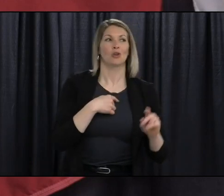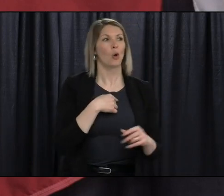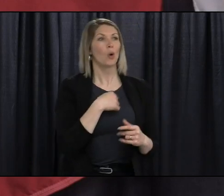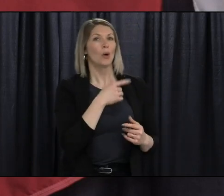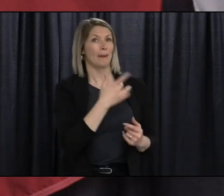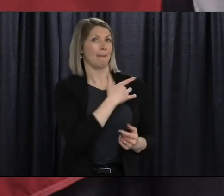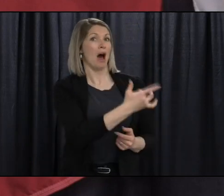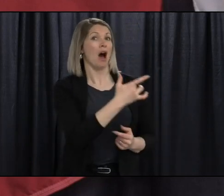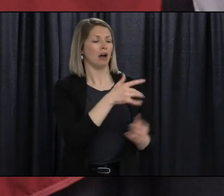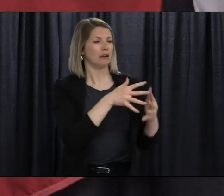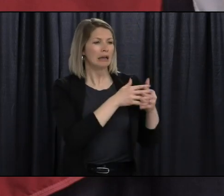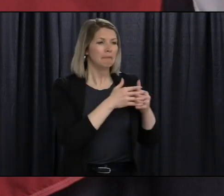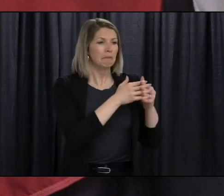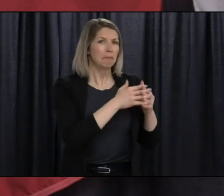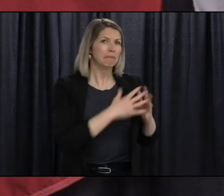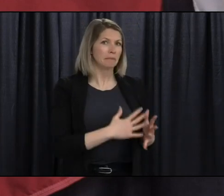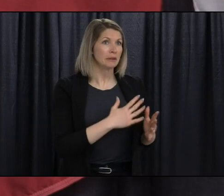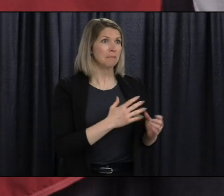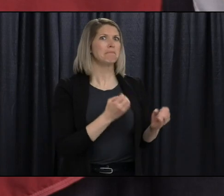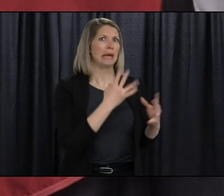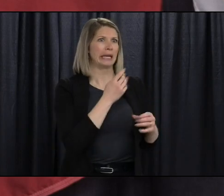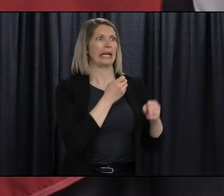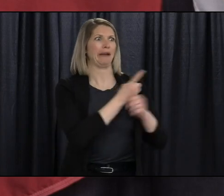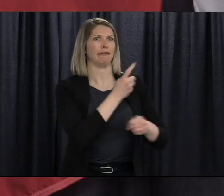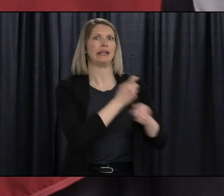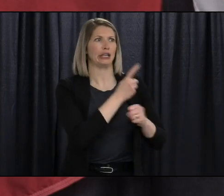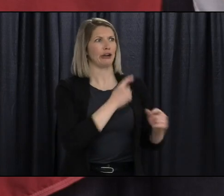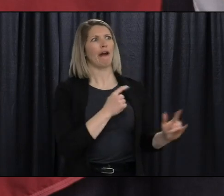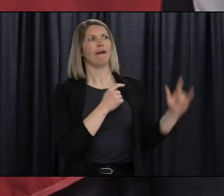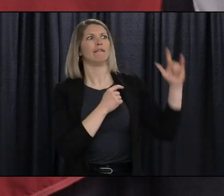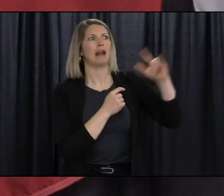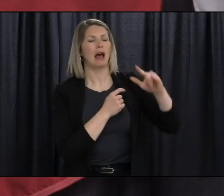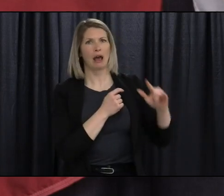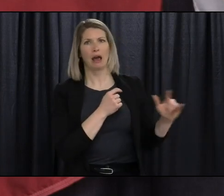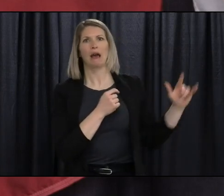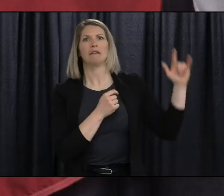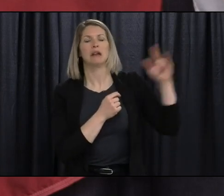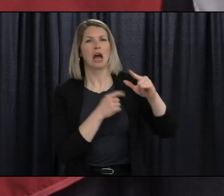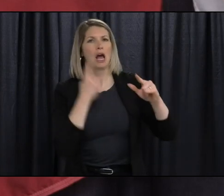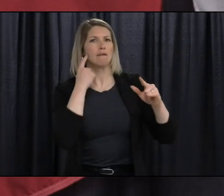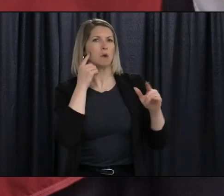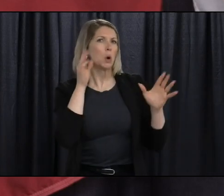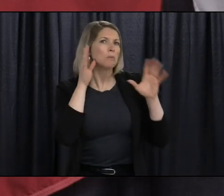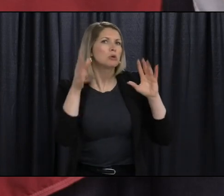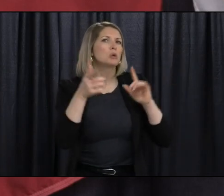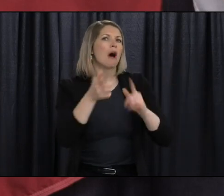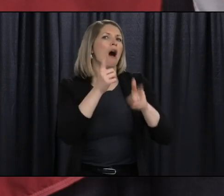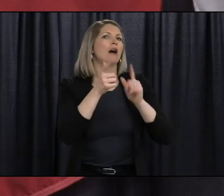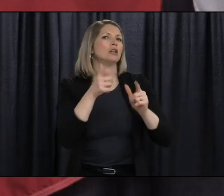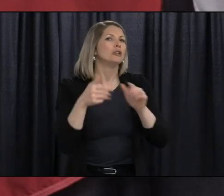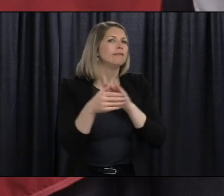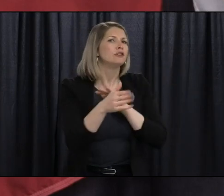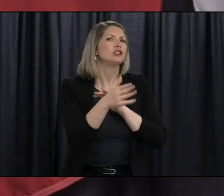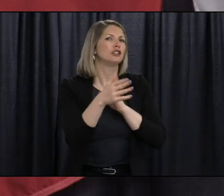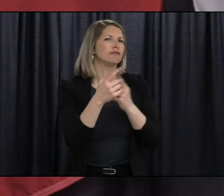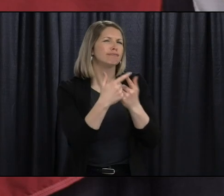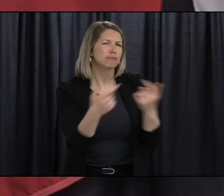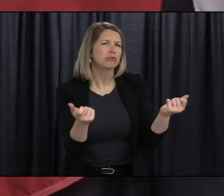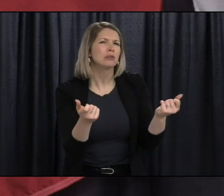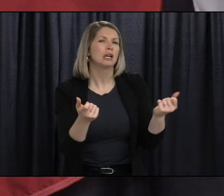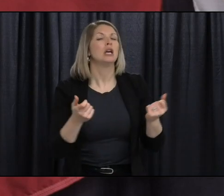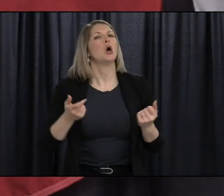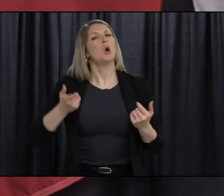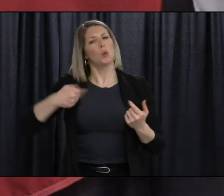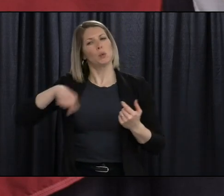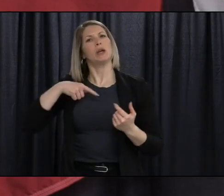that would have been, you know, annual visitors in many cases to our province would not be able to come here this year. So we want to work with that industry to make sure we